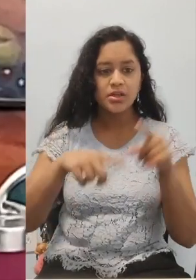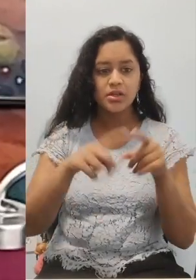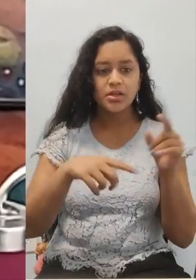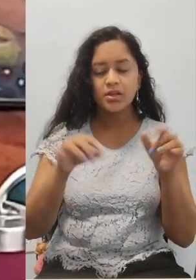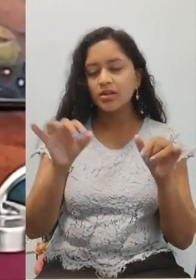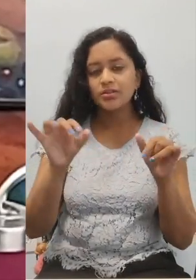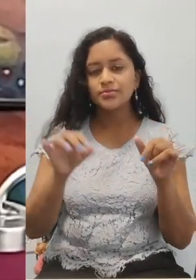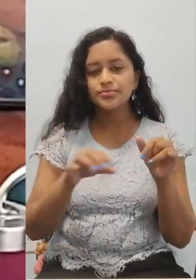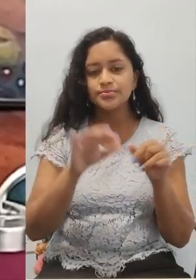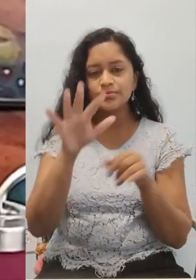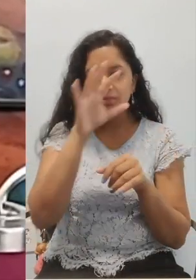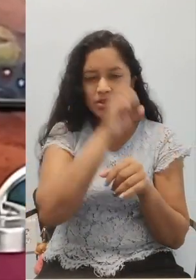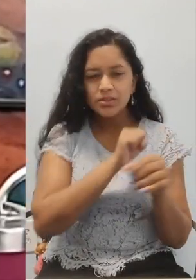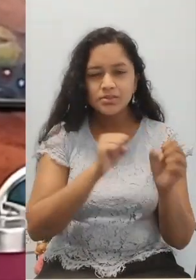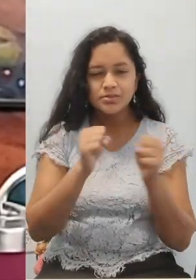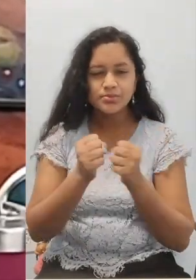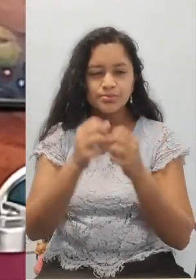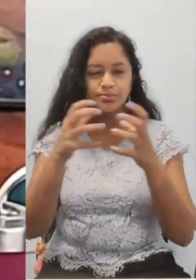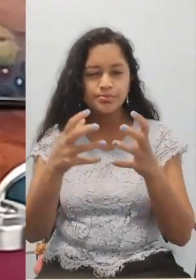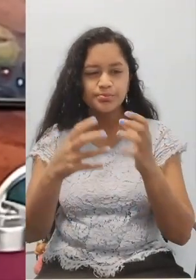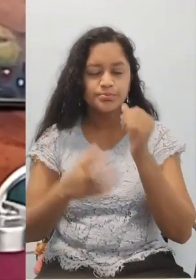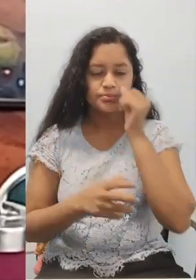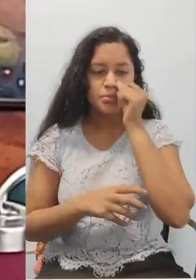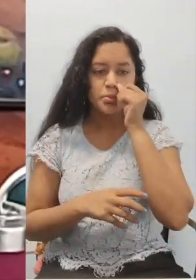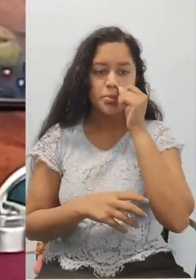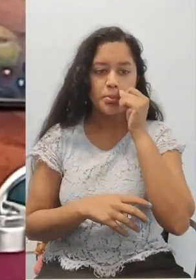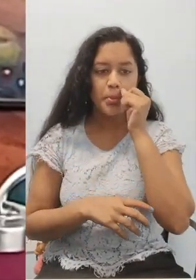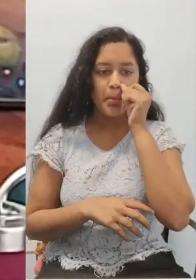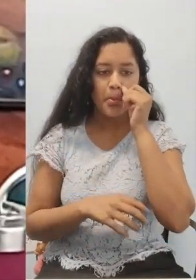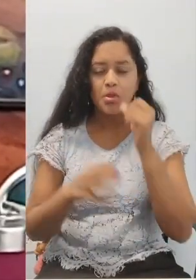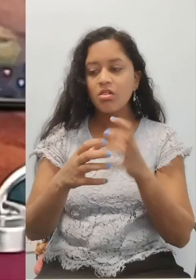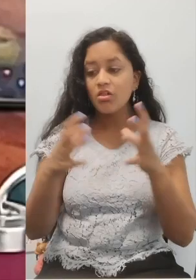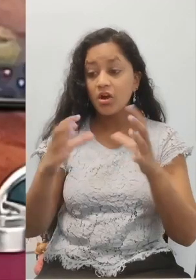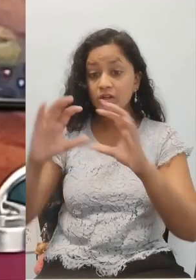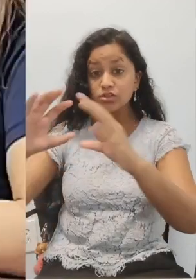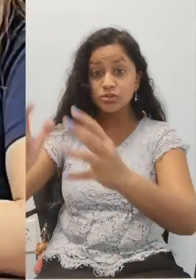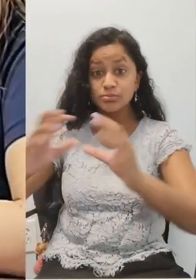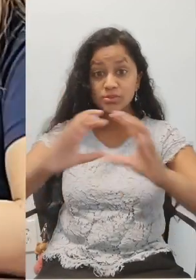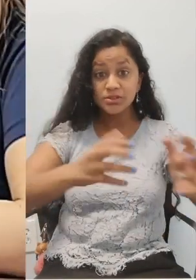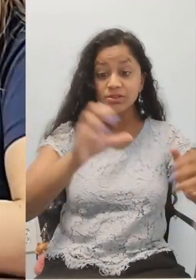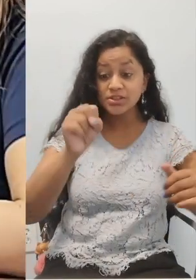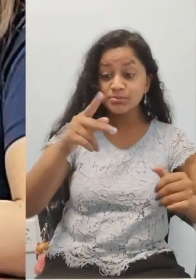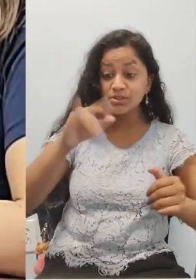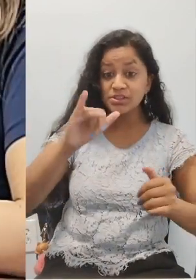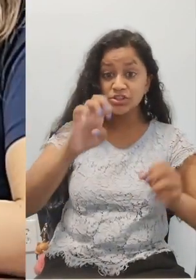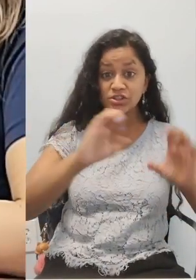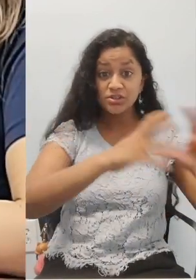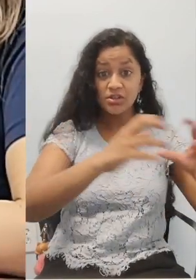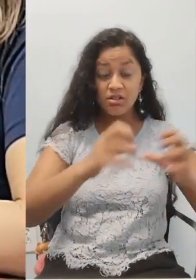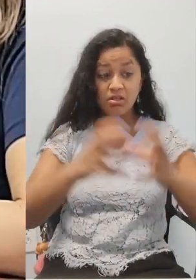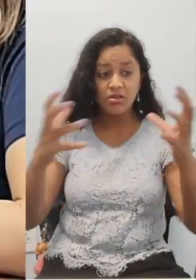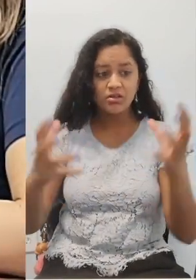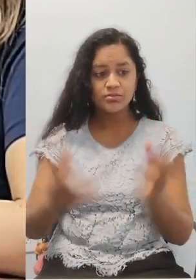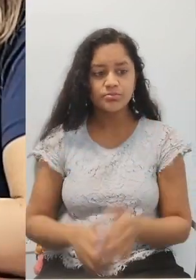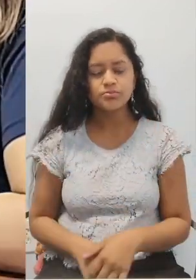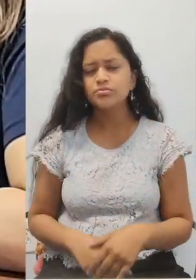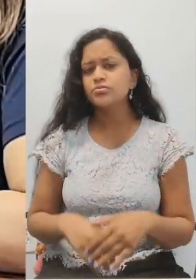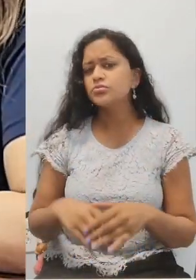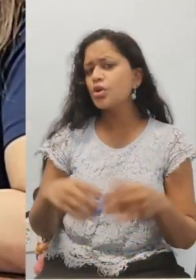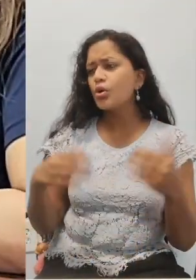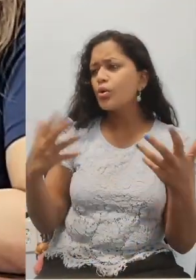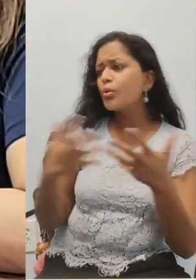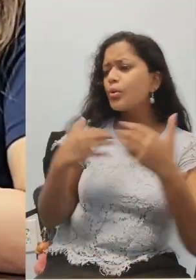yet. So it's a lot of like species, but they are not that abundant. So what animals do sharks or the